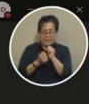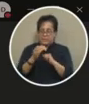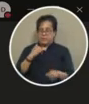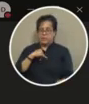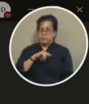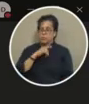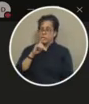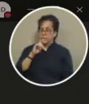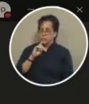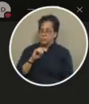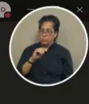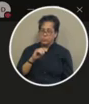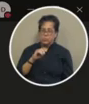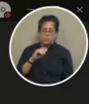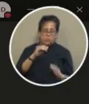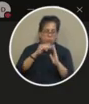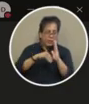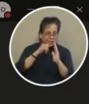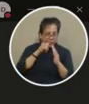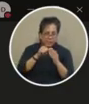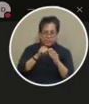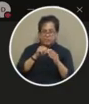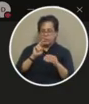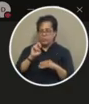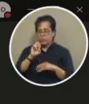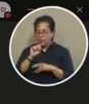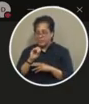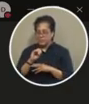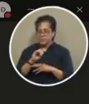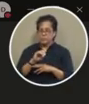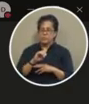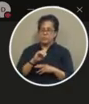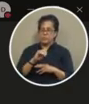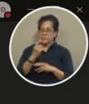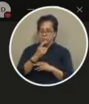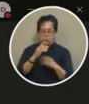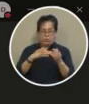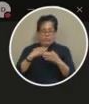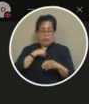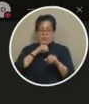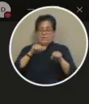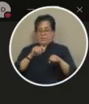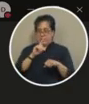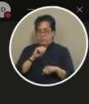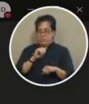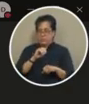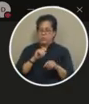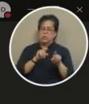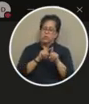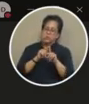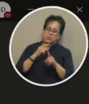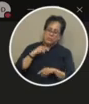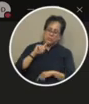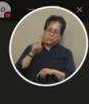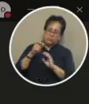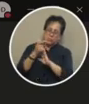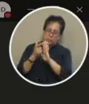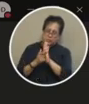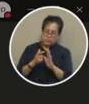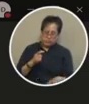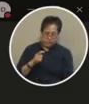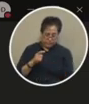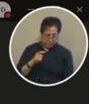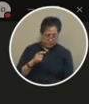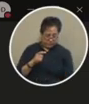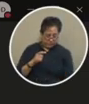maybe Mayor, write a letter. I don't know what the best solution there is, but just whatever we can do. Ms. Neiman, I kind of had a follow-up